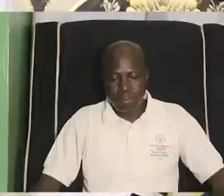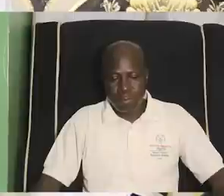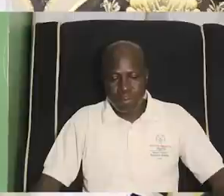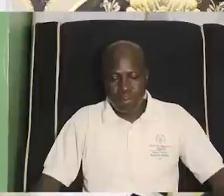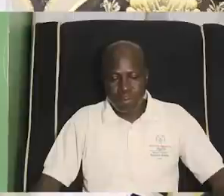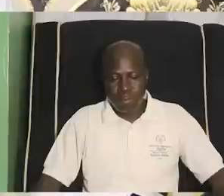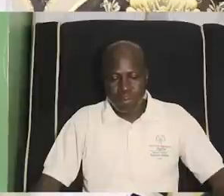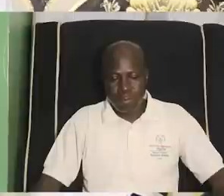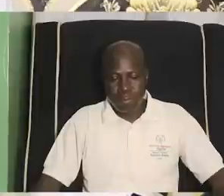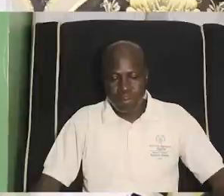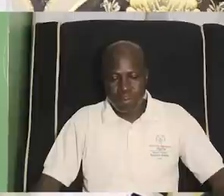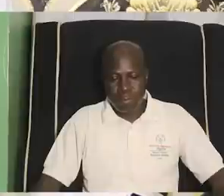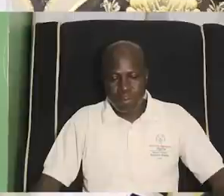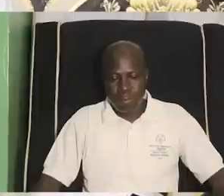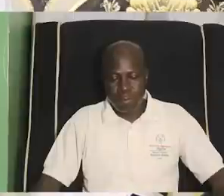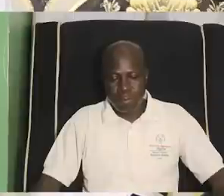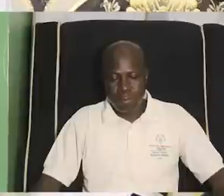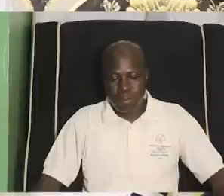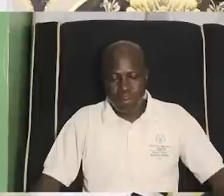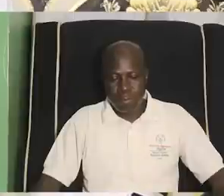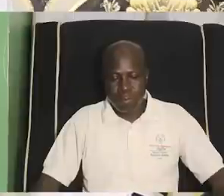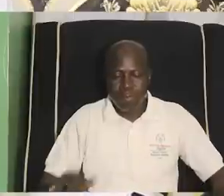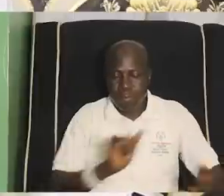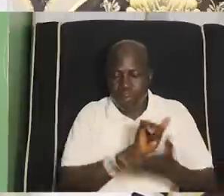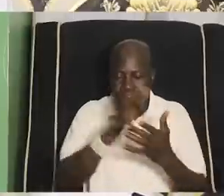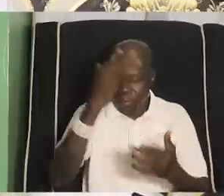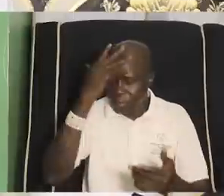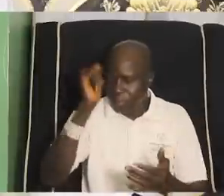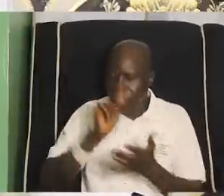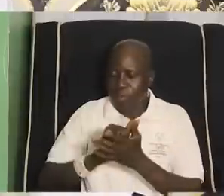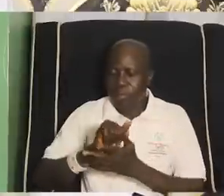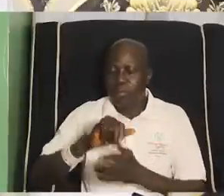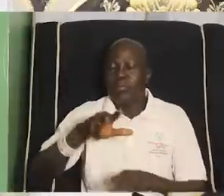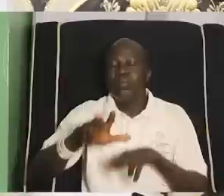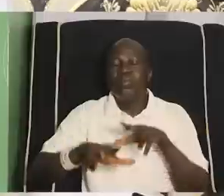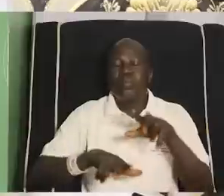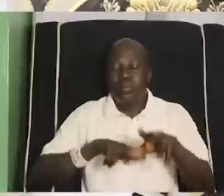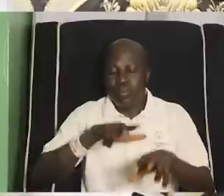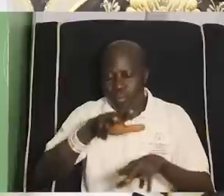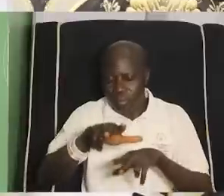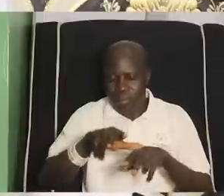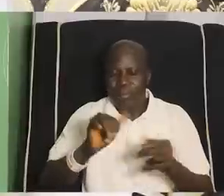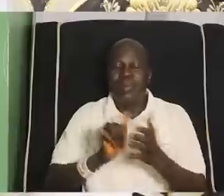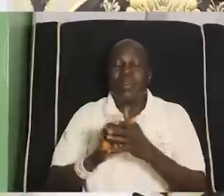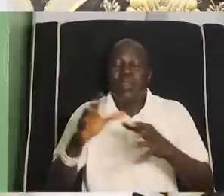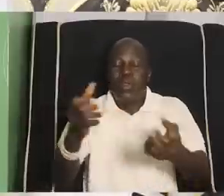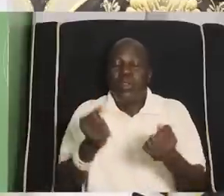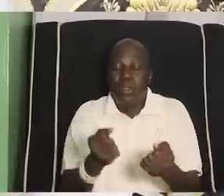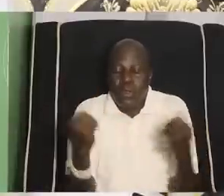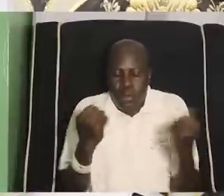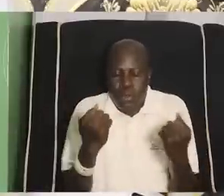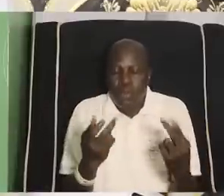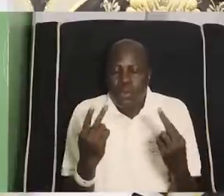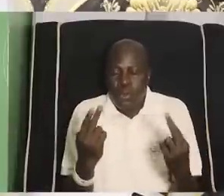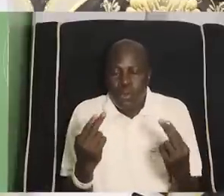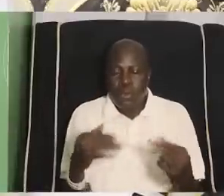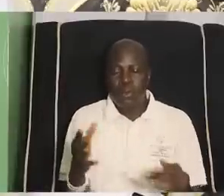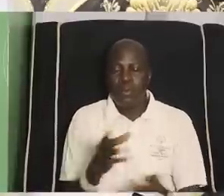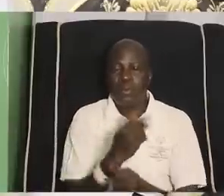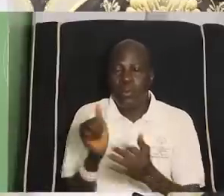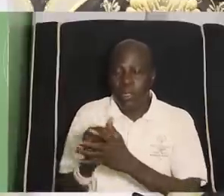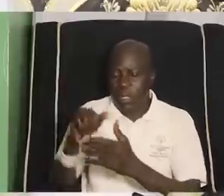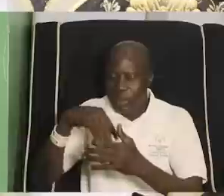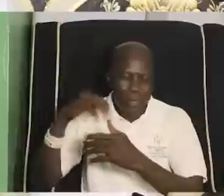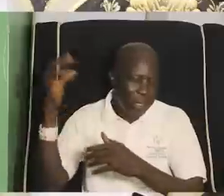o da sibe ibe on lo taji si. A man dreamed that two people were jogging and was holding ice block and they heard the sound that they cut a